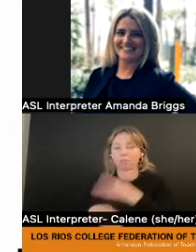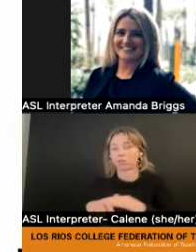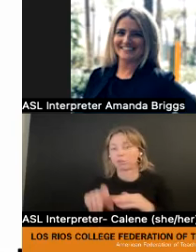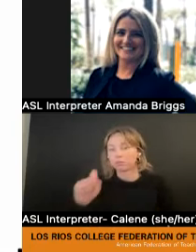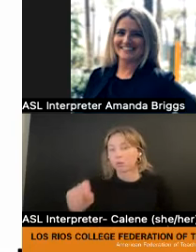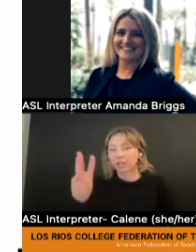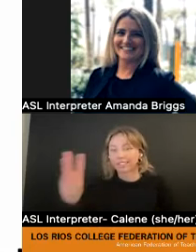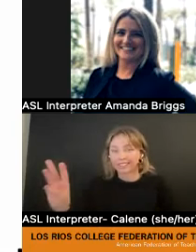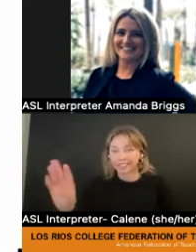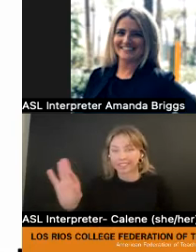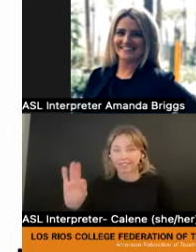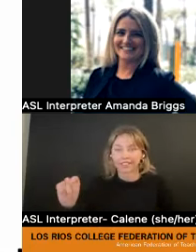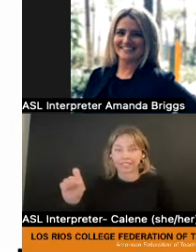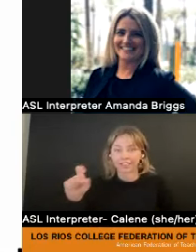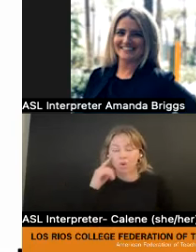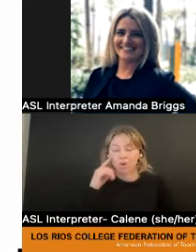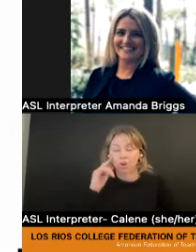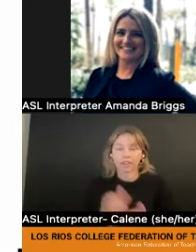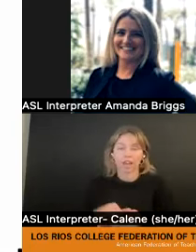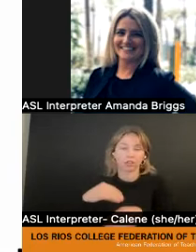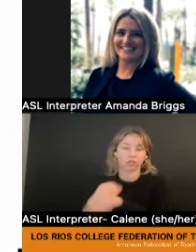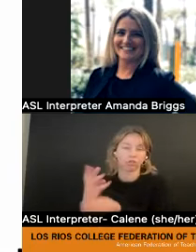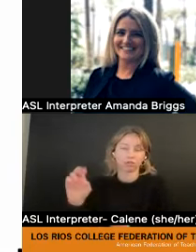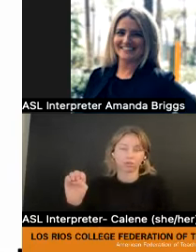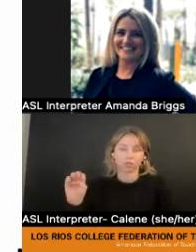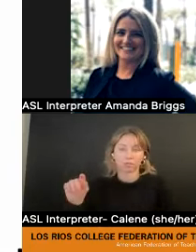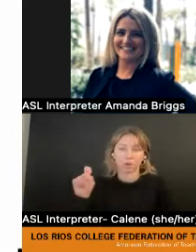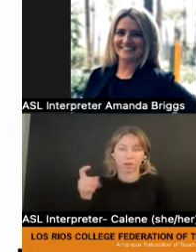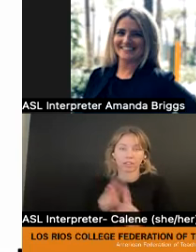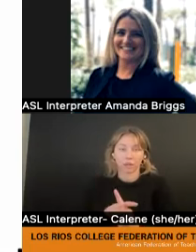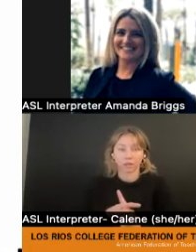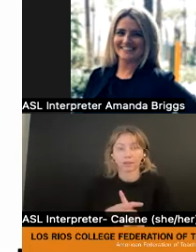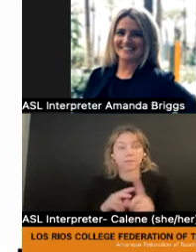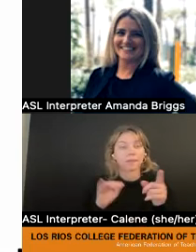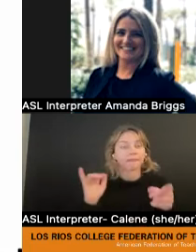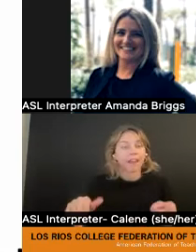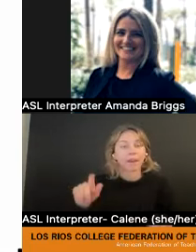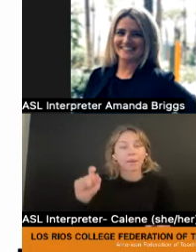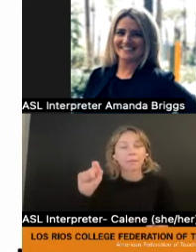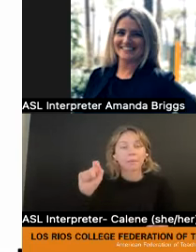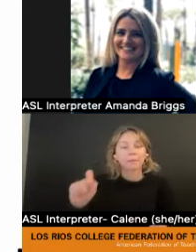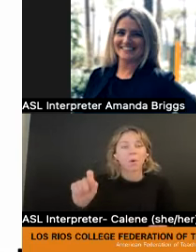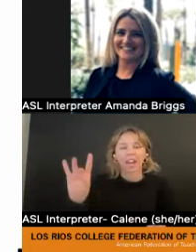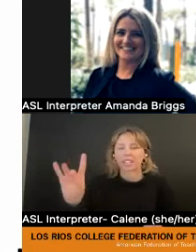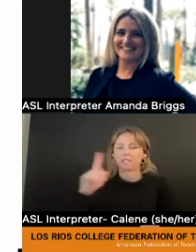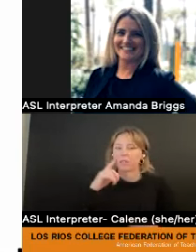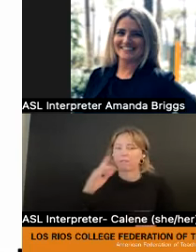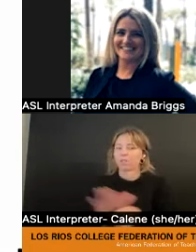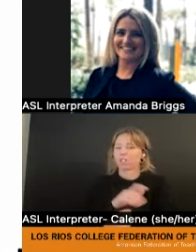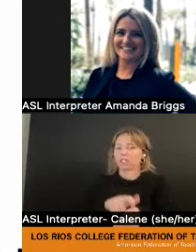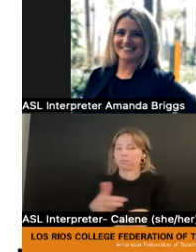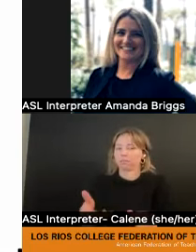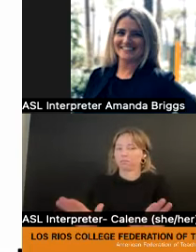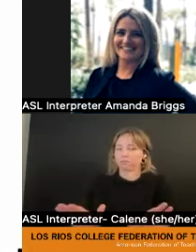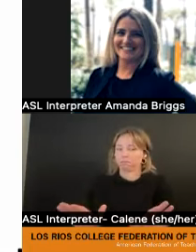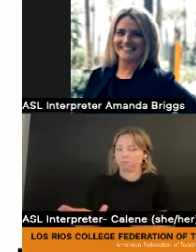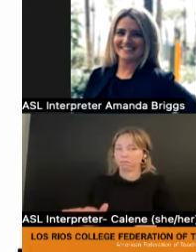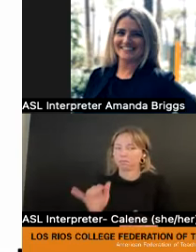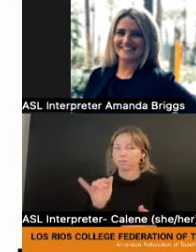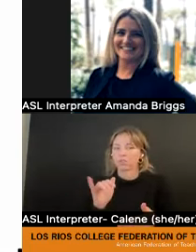assignment. The 0.8 is actually only for full-timers there in any scheduling period with the approval of the area